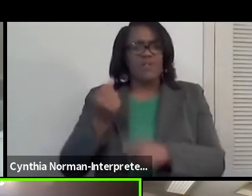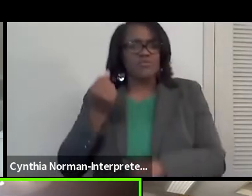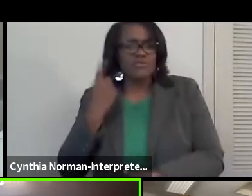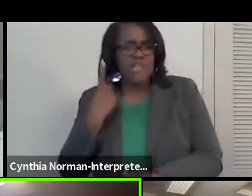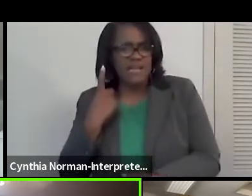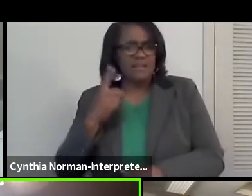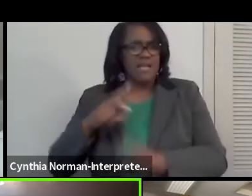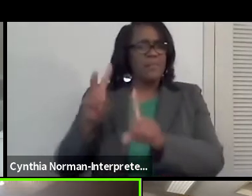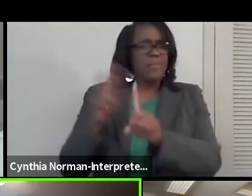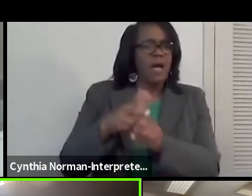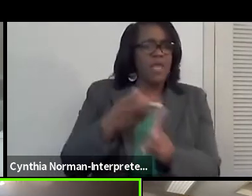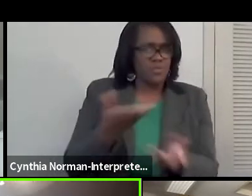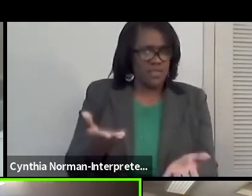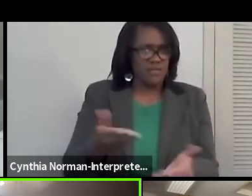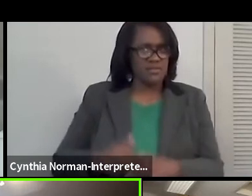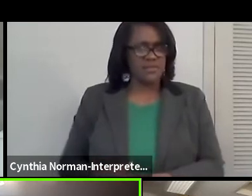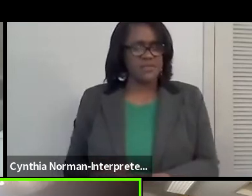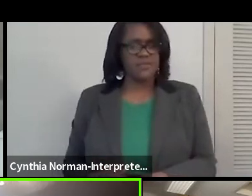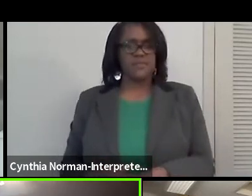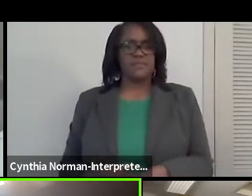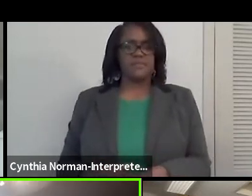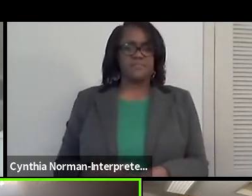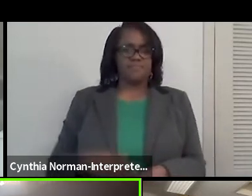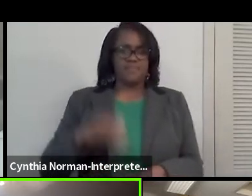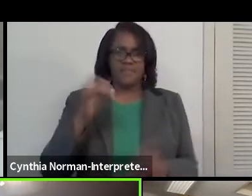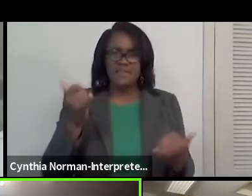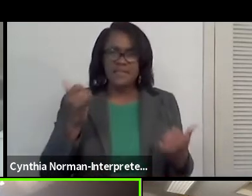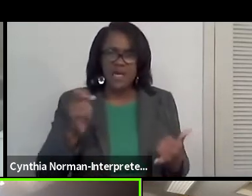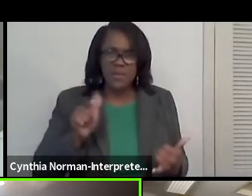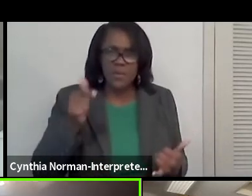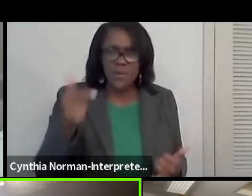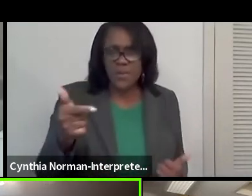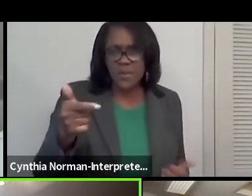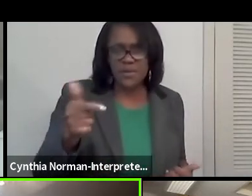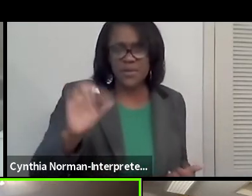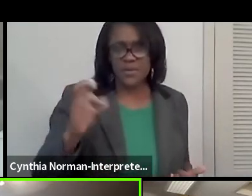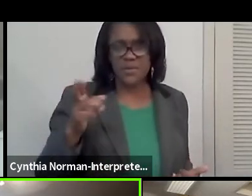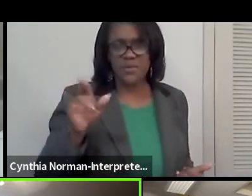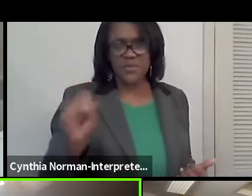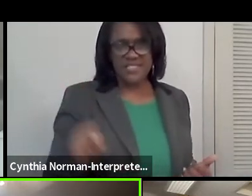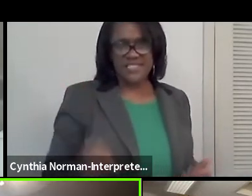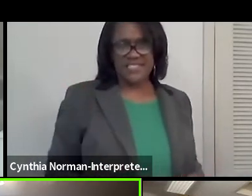things. I'll go ahead and give it to Chris.